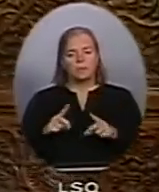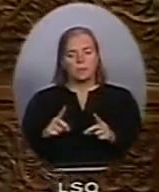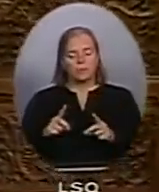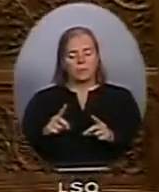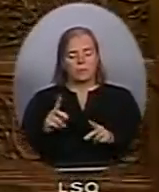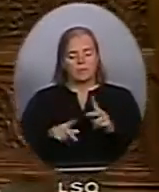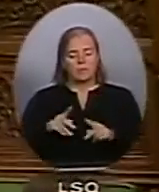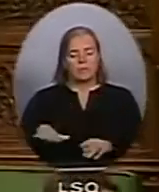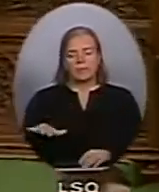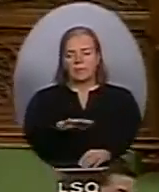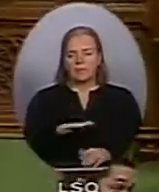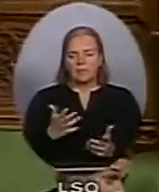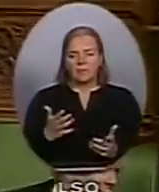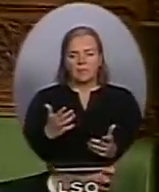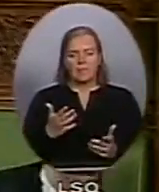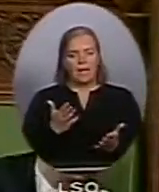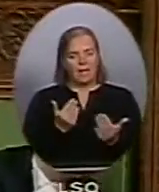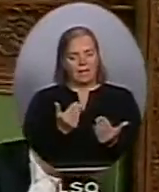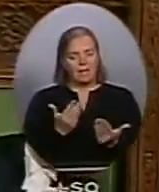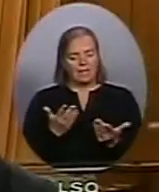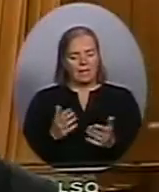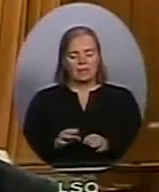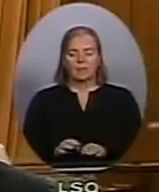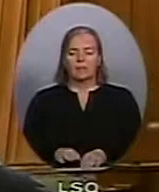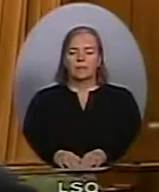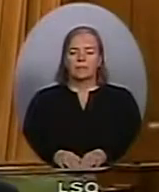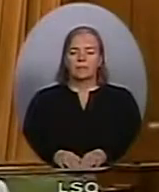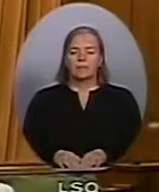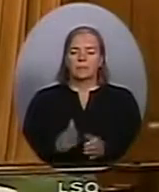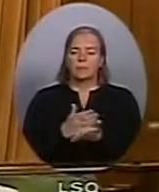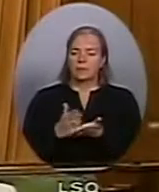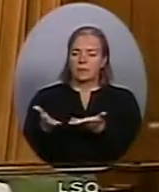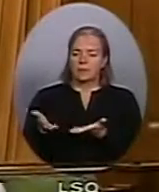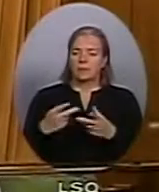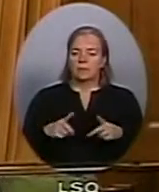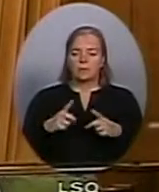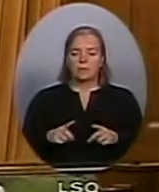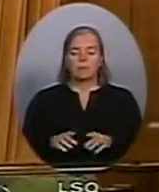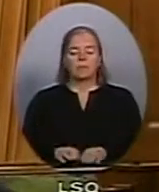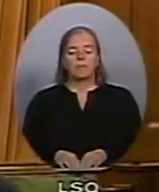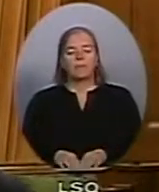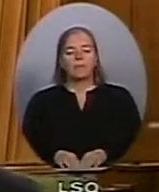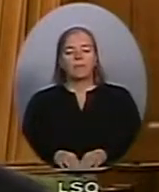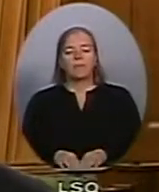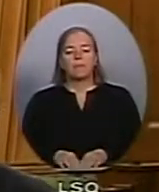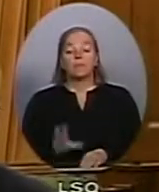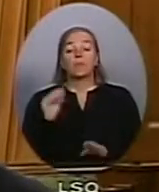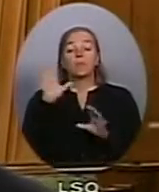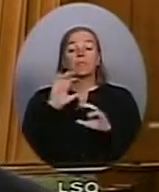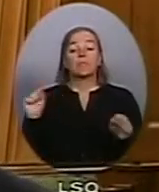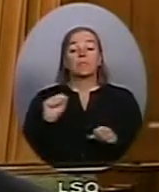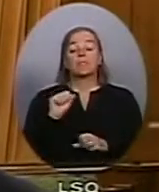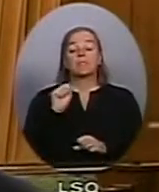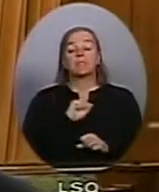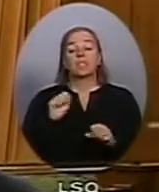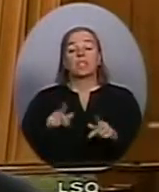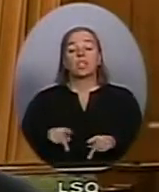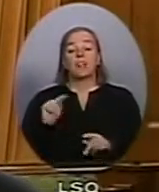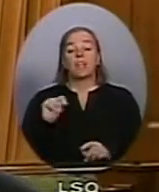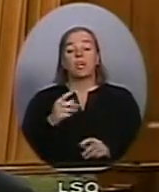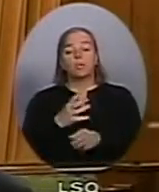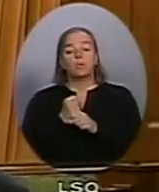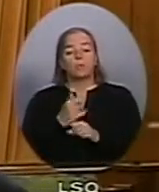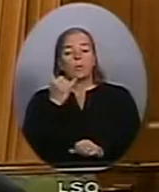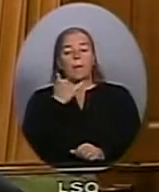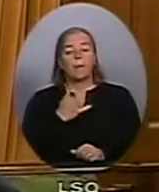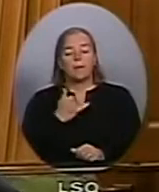him. They're sounding suddenly very leaderless over there. Now, Mr. Speaker, Senator Tkachuk was called by the Prime Minister's office